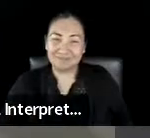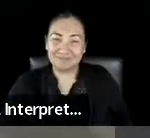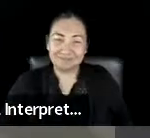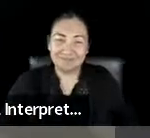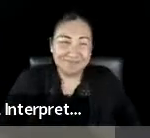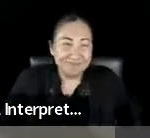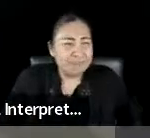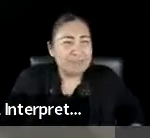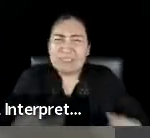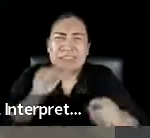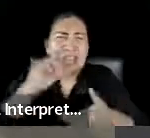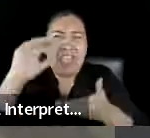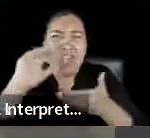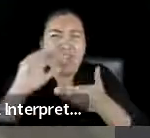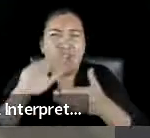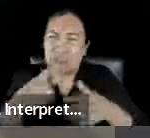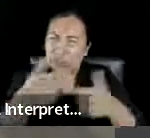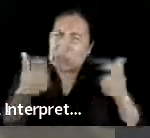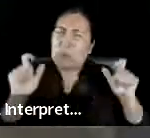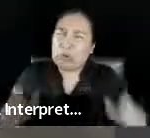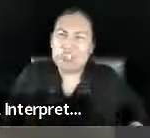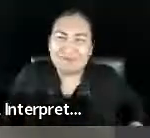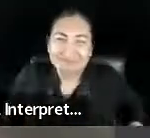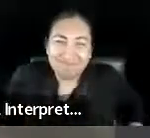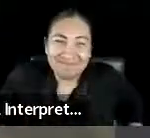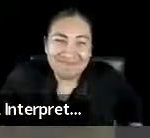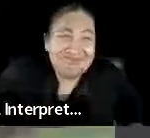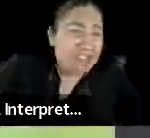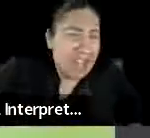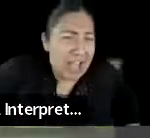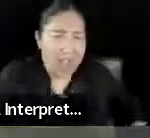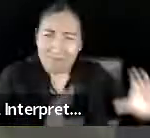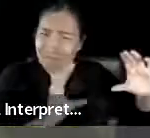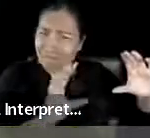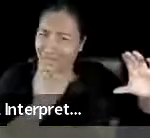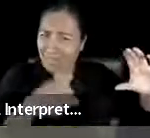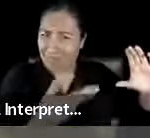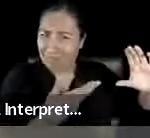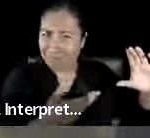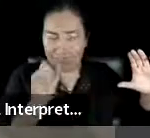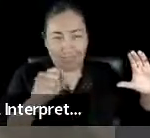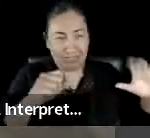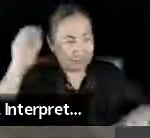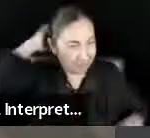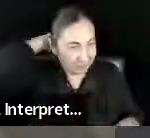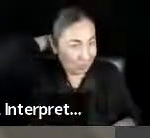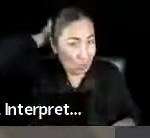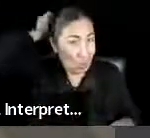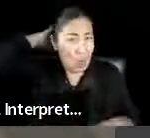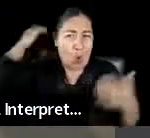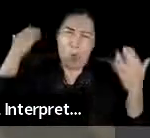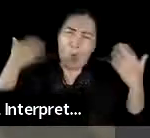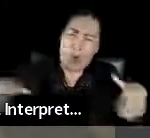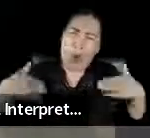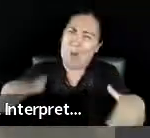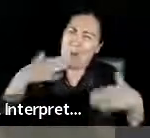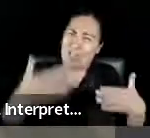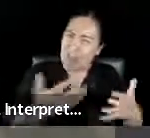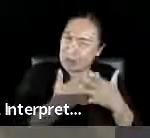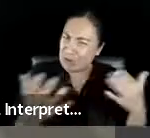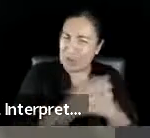It's not little. It's huge. It's humongous. Yeah. I got it. No, thank you so much.